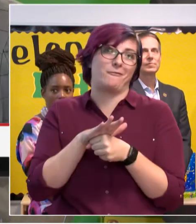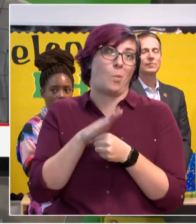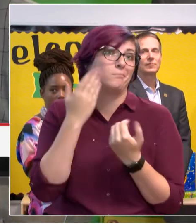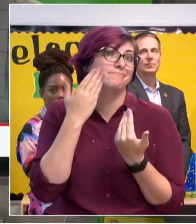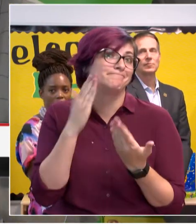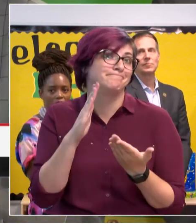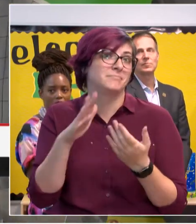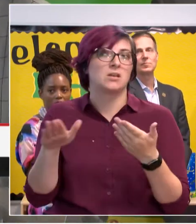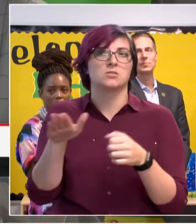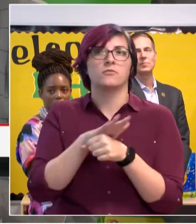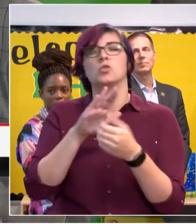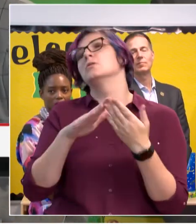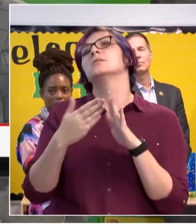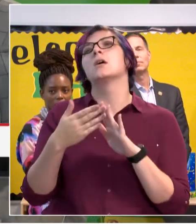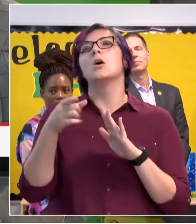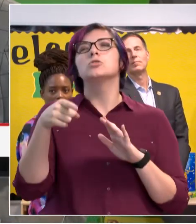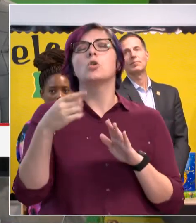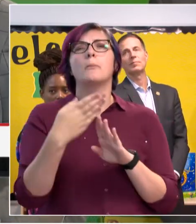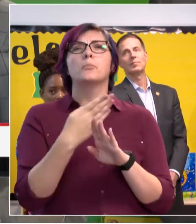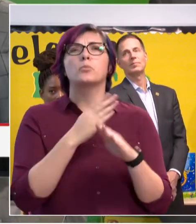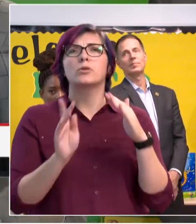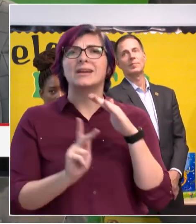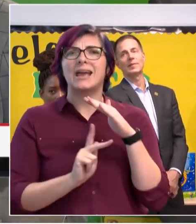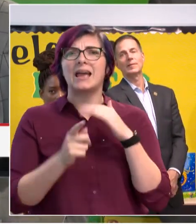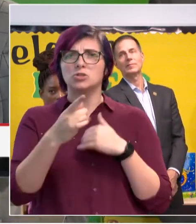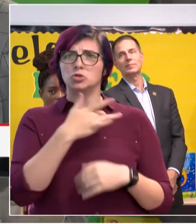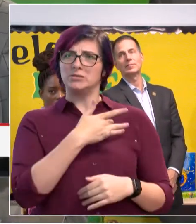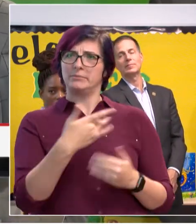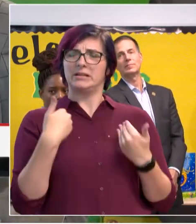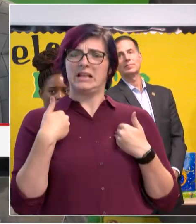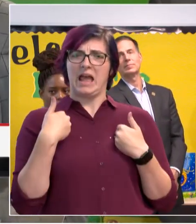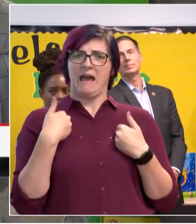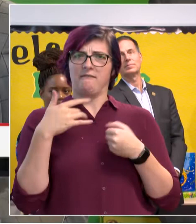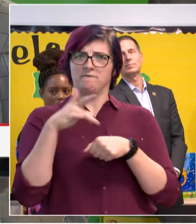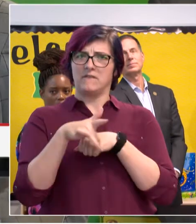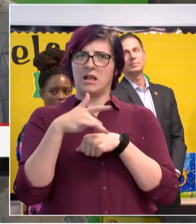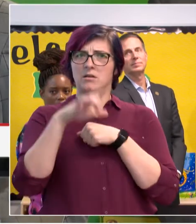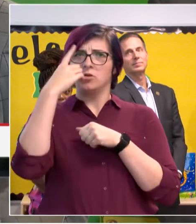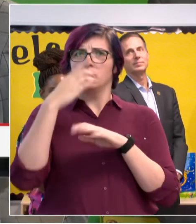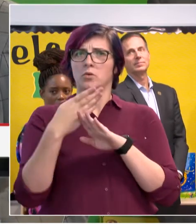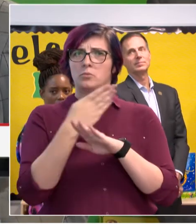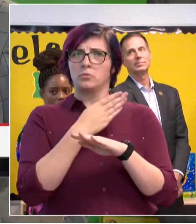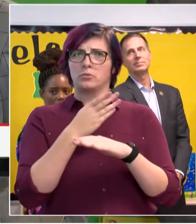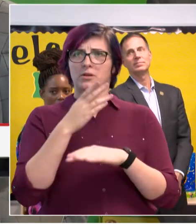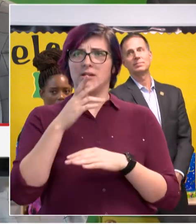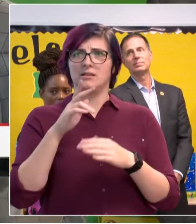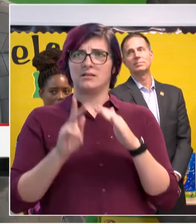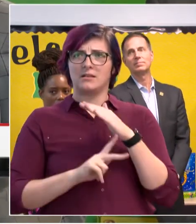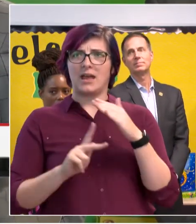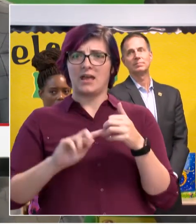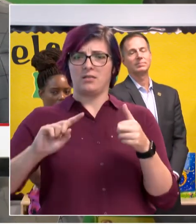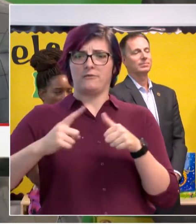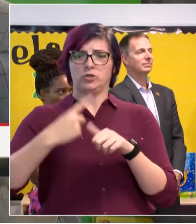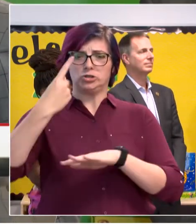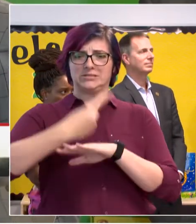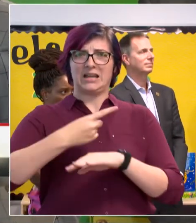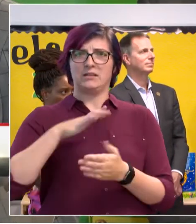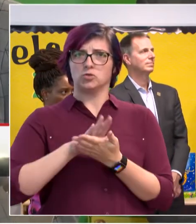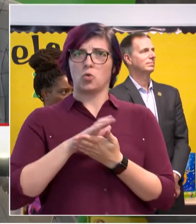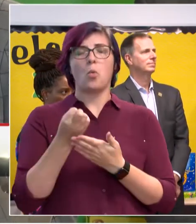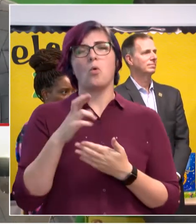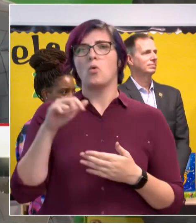Yes. Staying on pre-K, do you normally have spaces available for pre-K at the first day of school, or is this unusual that you would